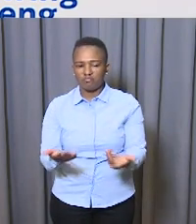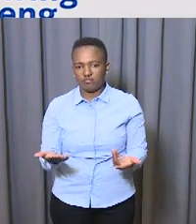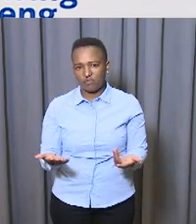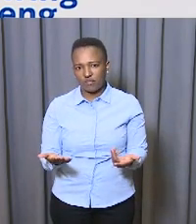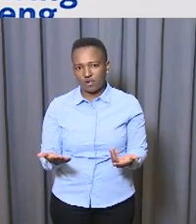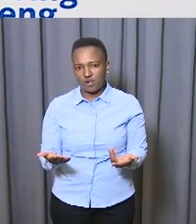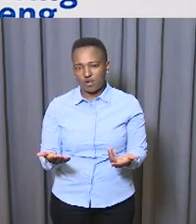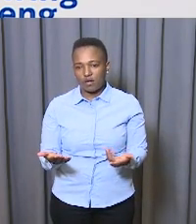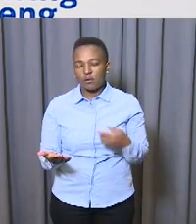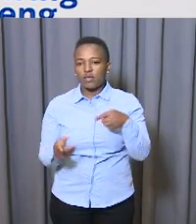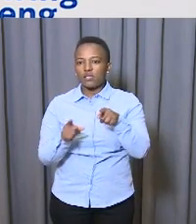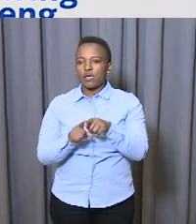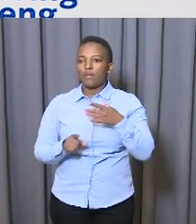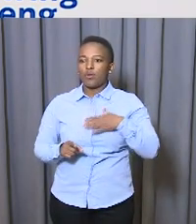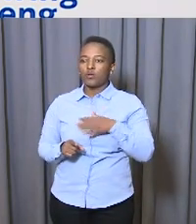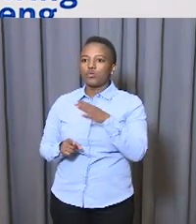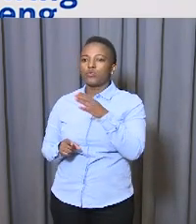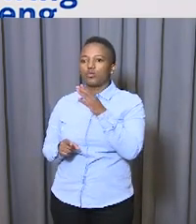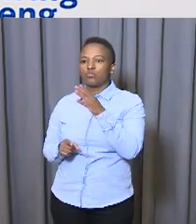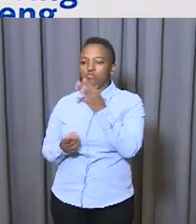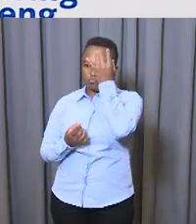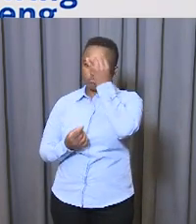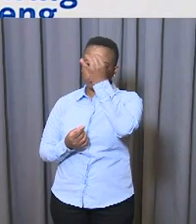I want to go to my